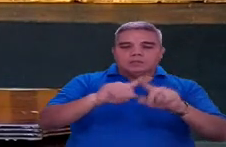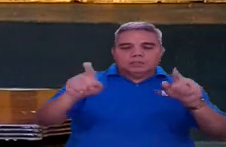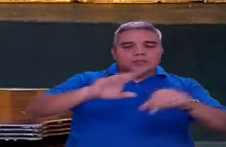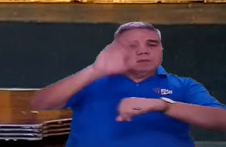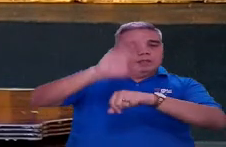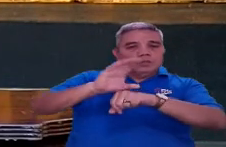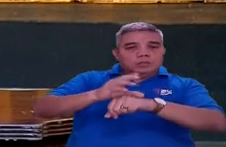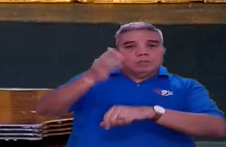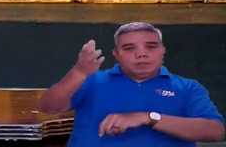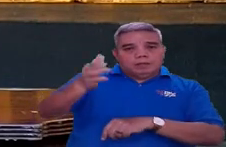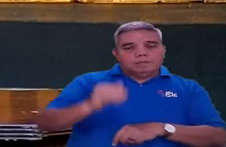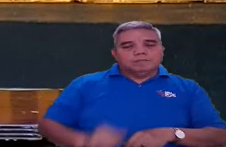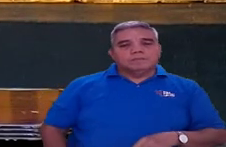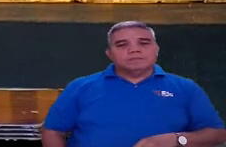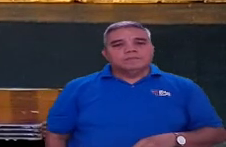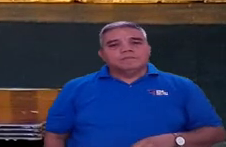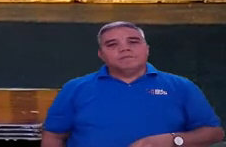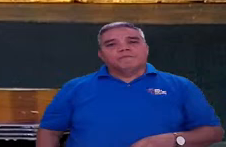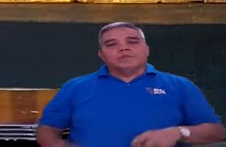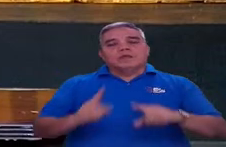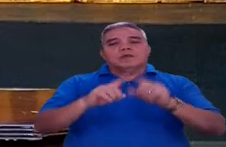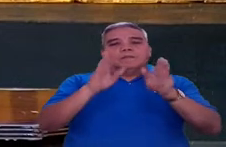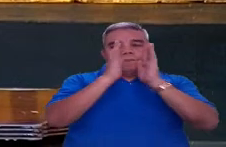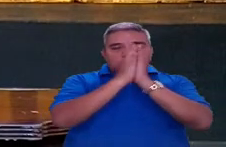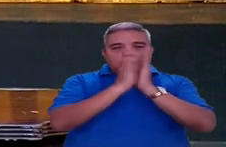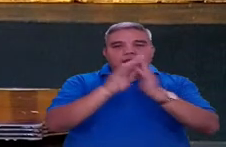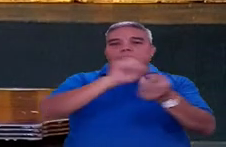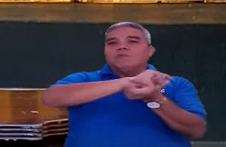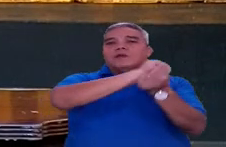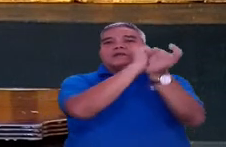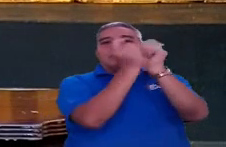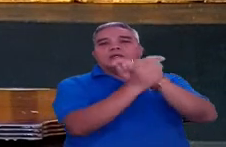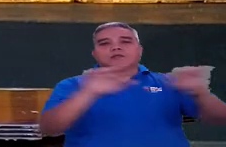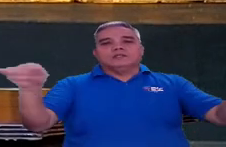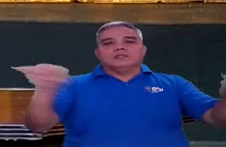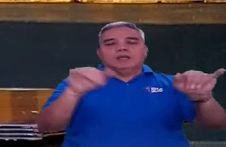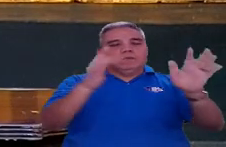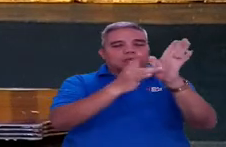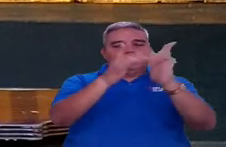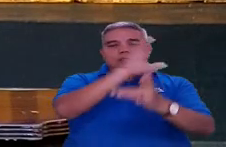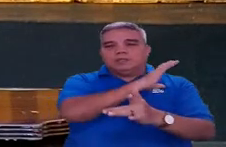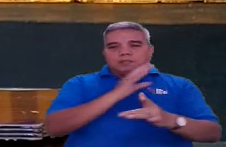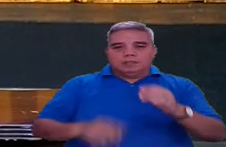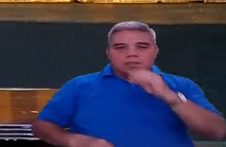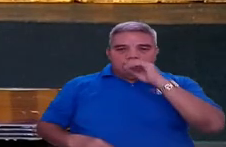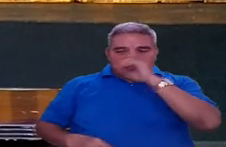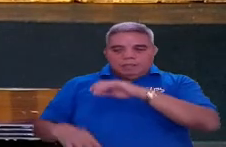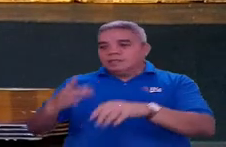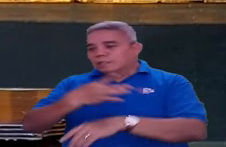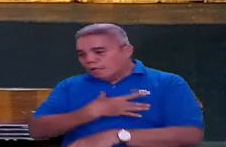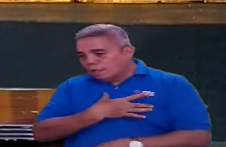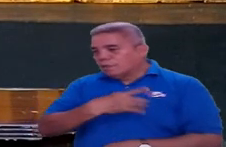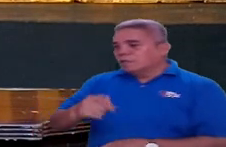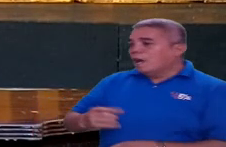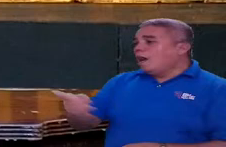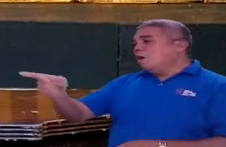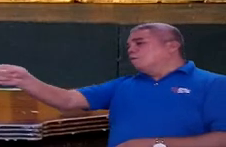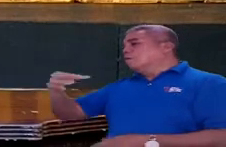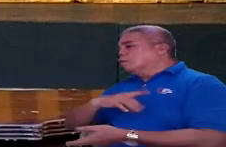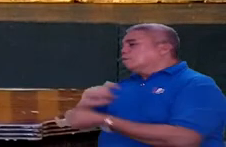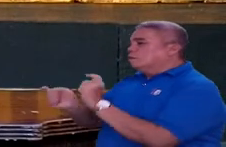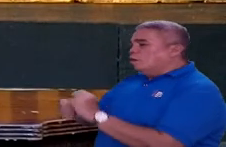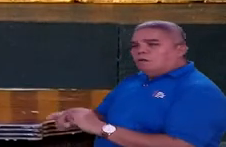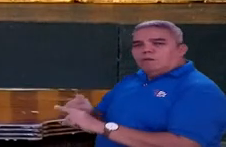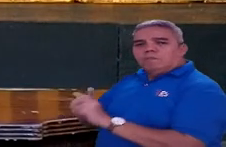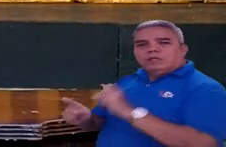the church there. Prayer will change and make us like Jesus. Sometimes gusto lang natin i-change ang ibang tao.